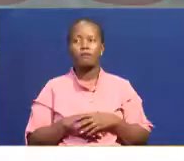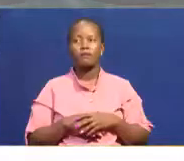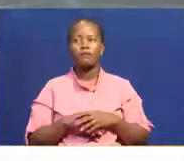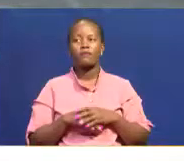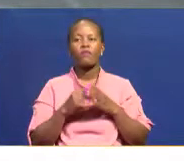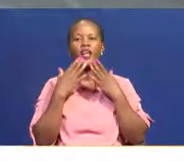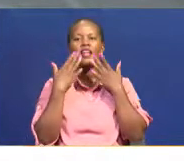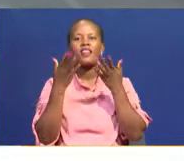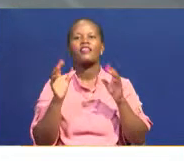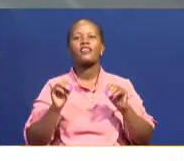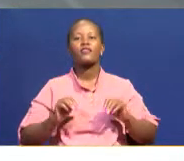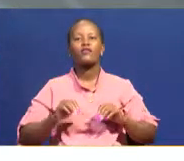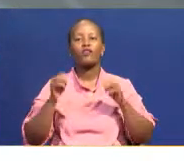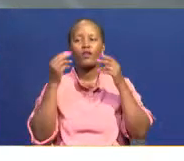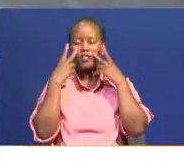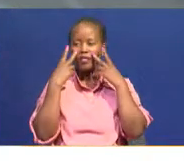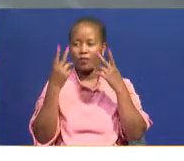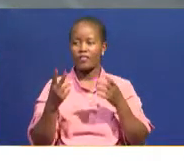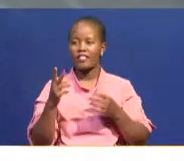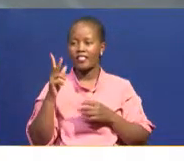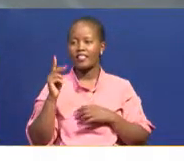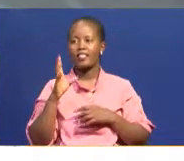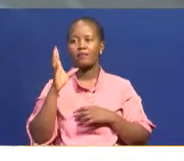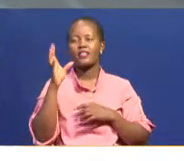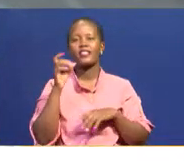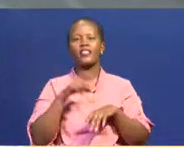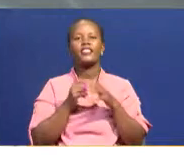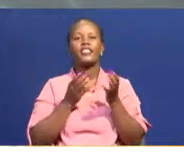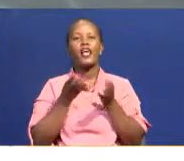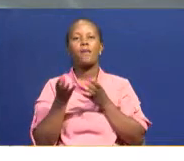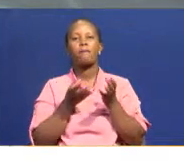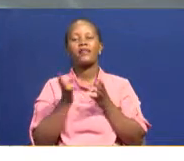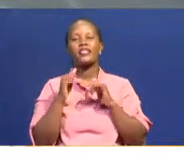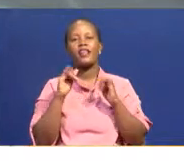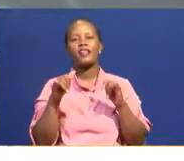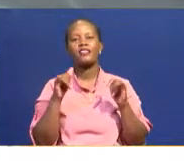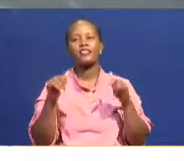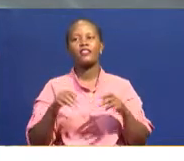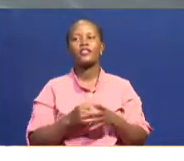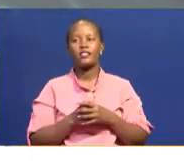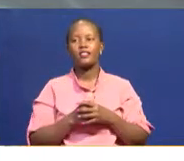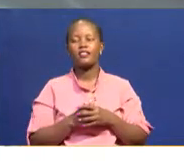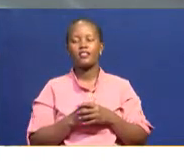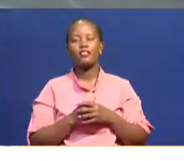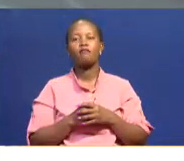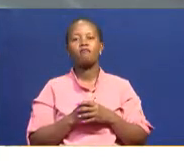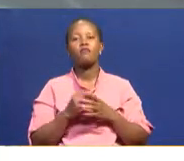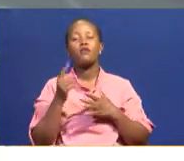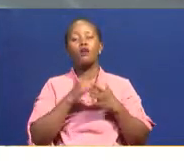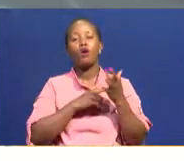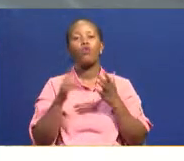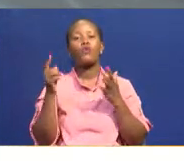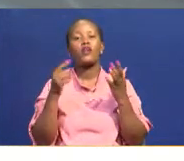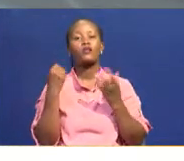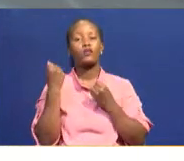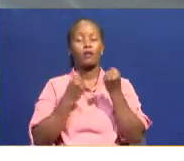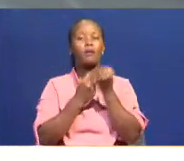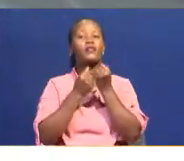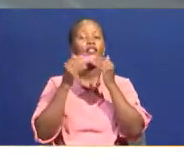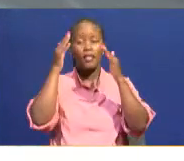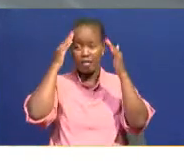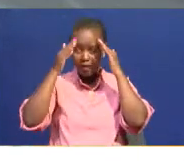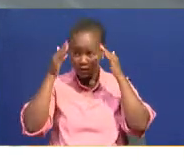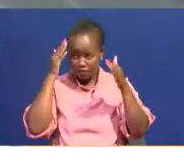Thank you for keeping it KBC Channel One. Time for business. There is need to support innovation and indigenous inventions